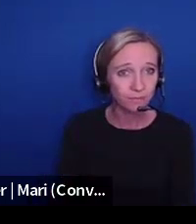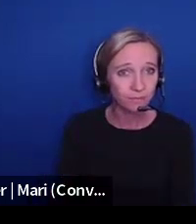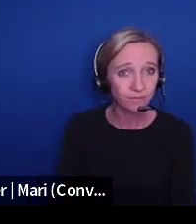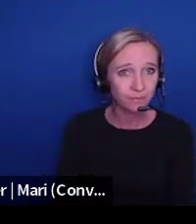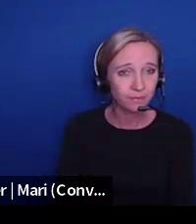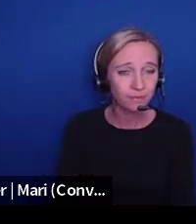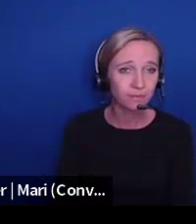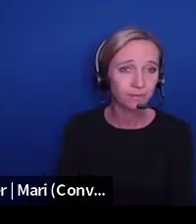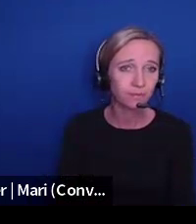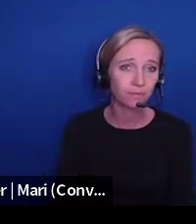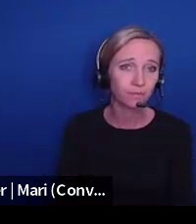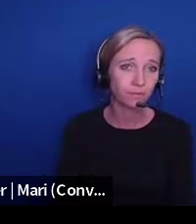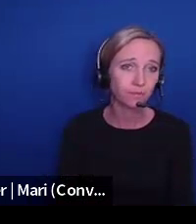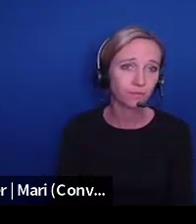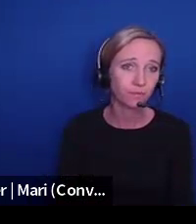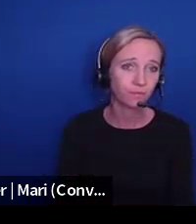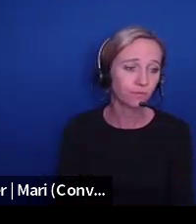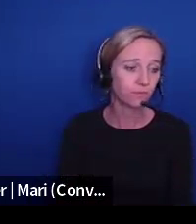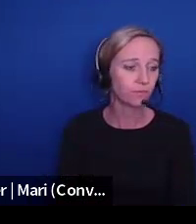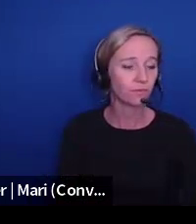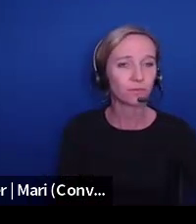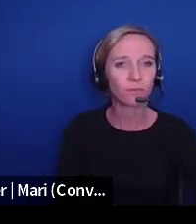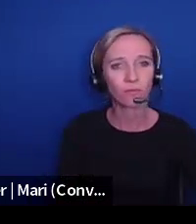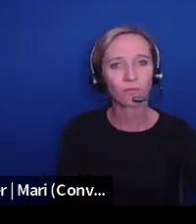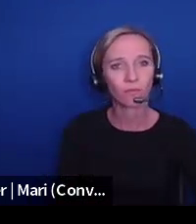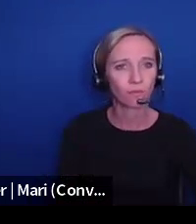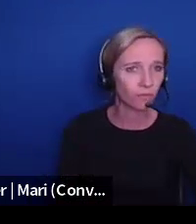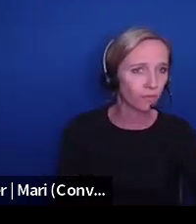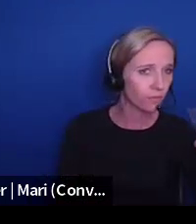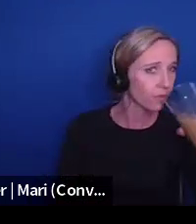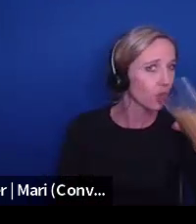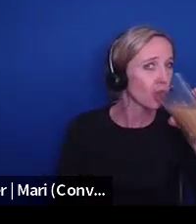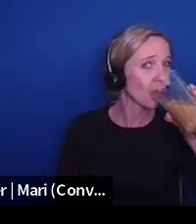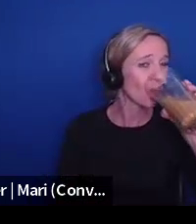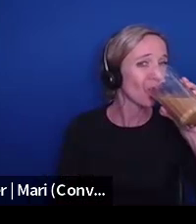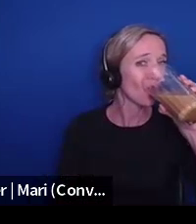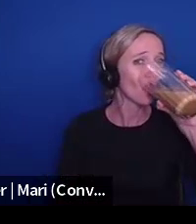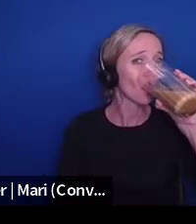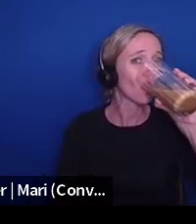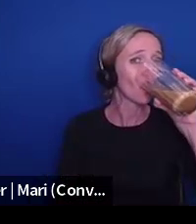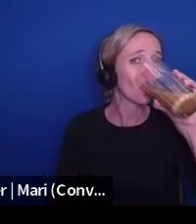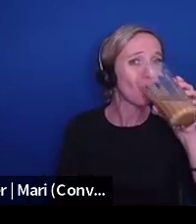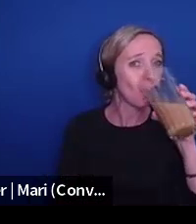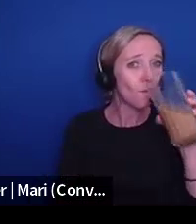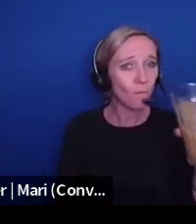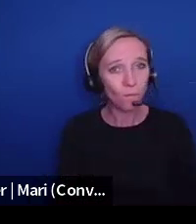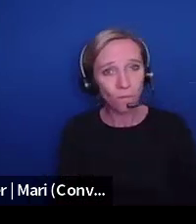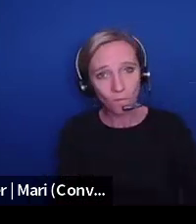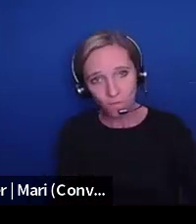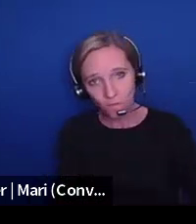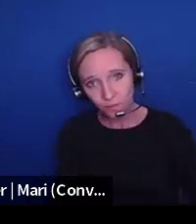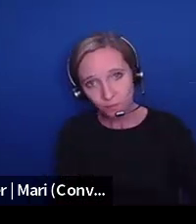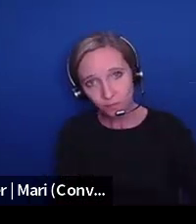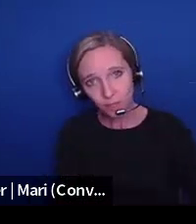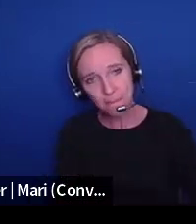Yes, I was gonna say that why don't we put unrepresented, because I understand what you're